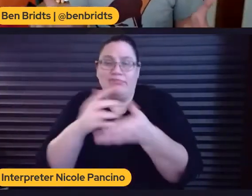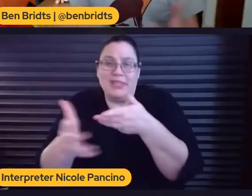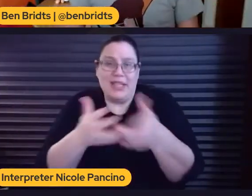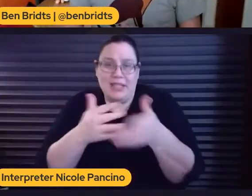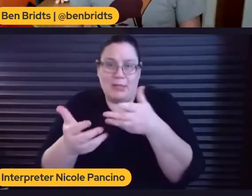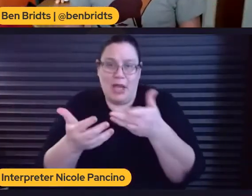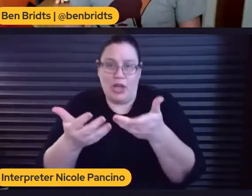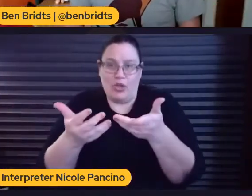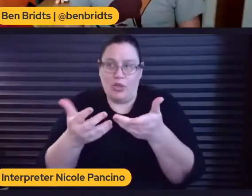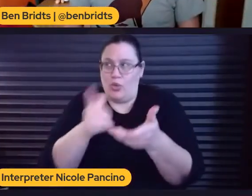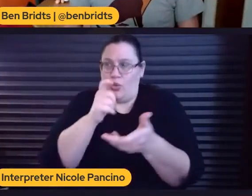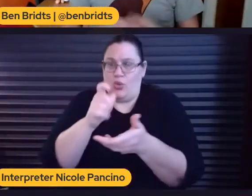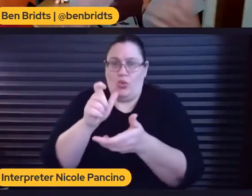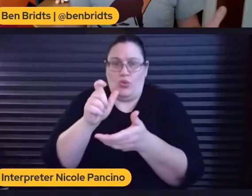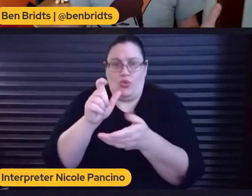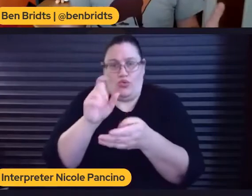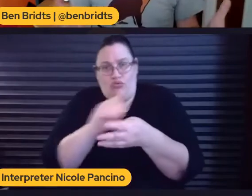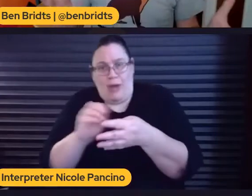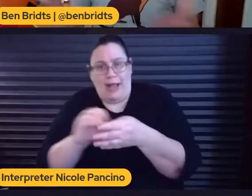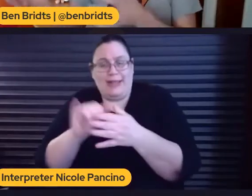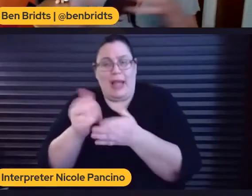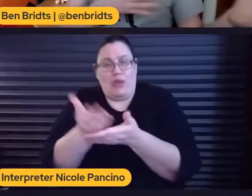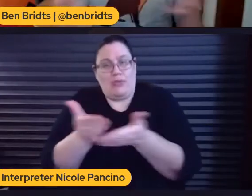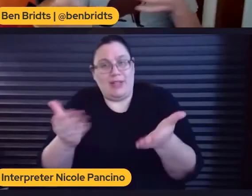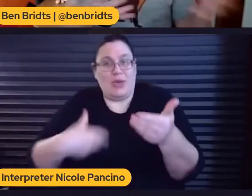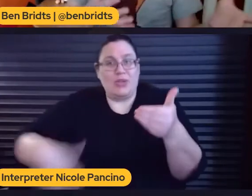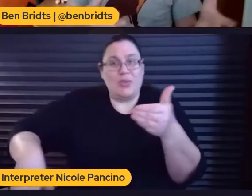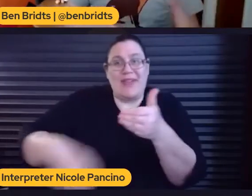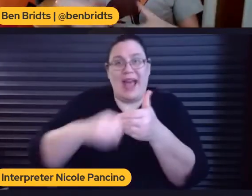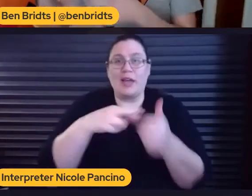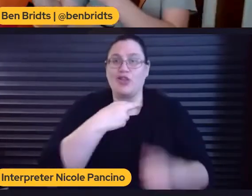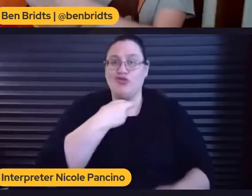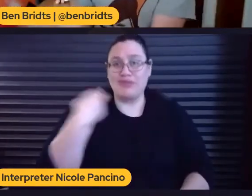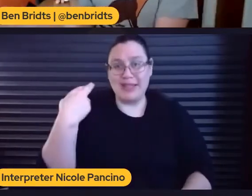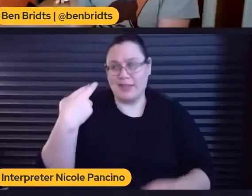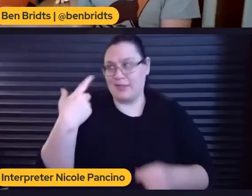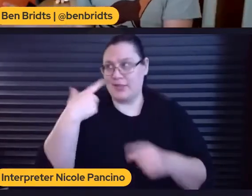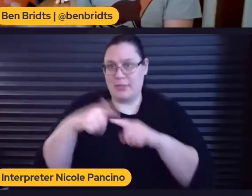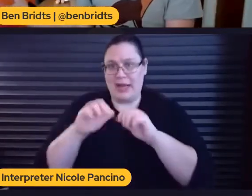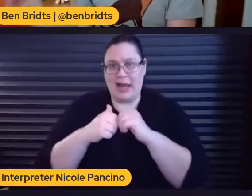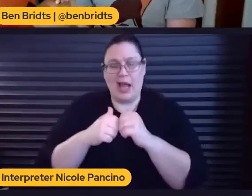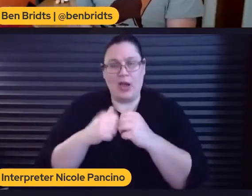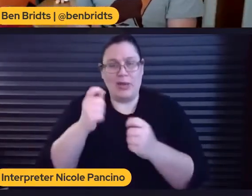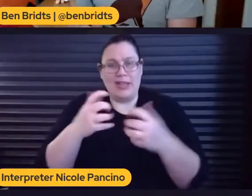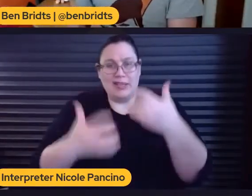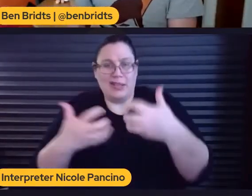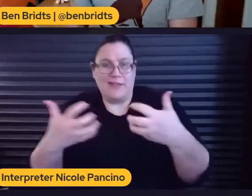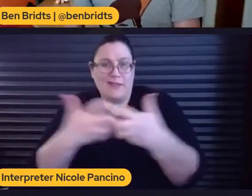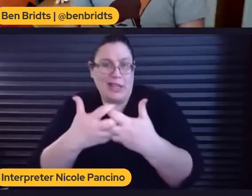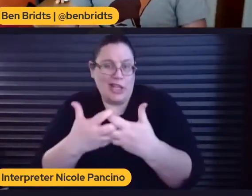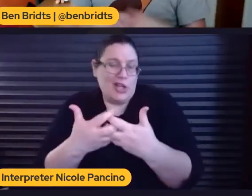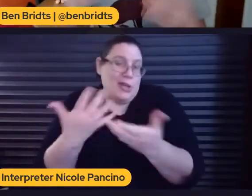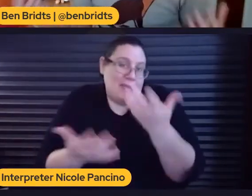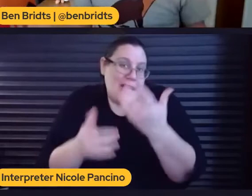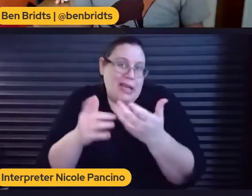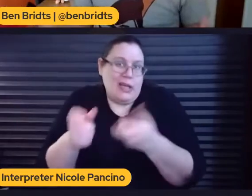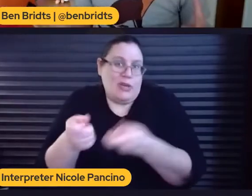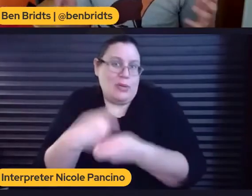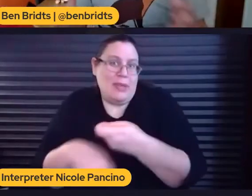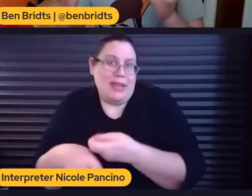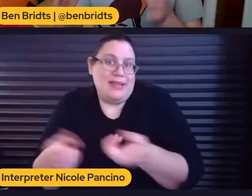that resource. That introduces a risk, because that, depending how that's configured, might be an instance replacement. And